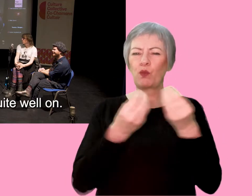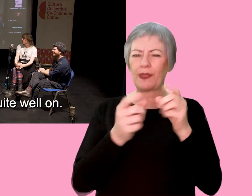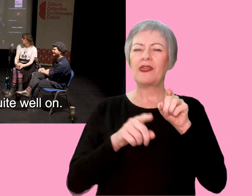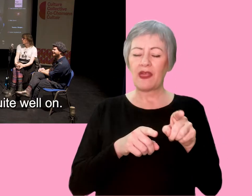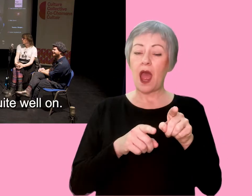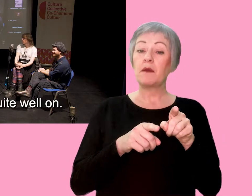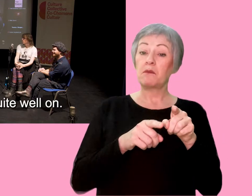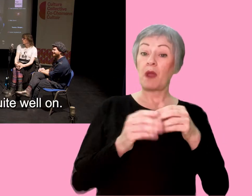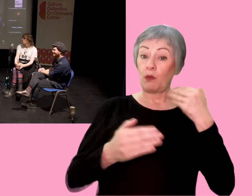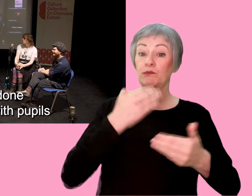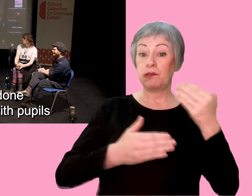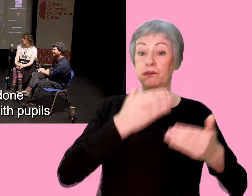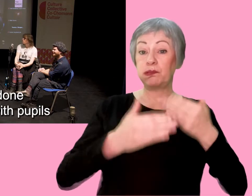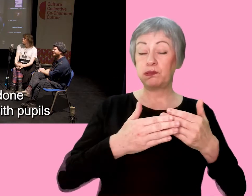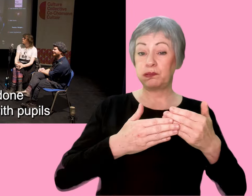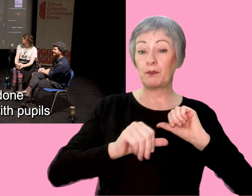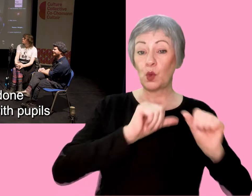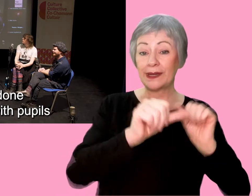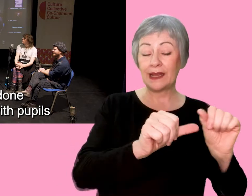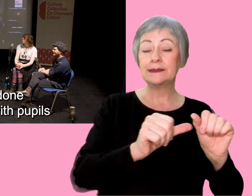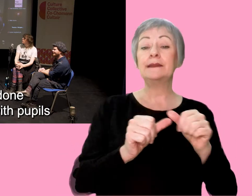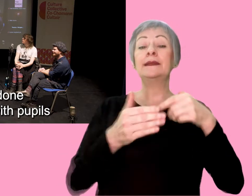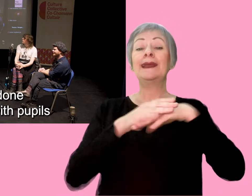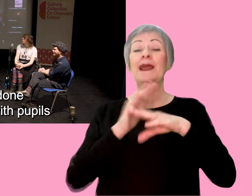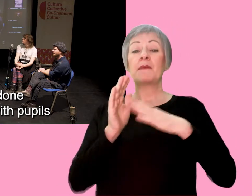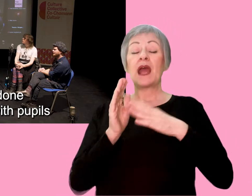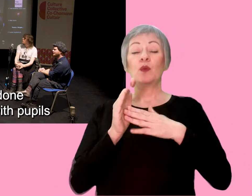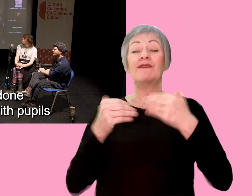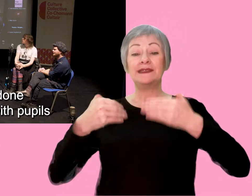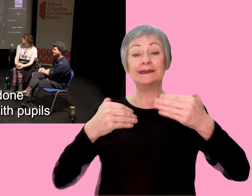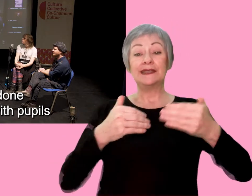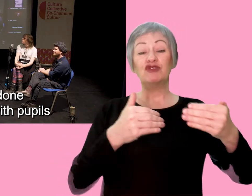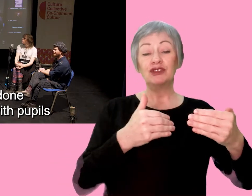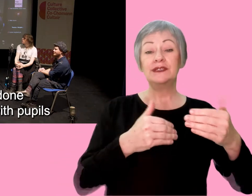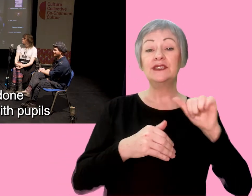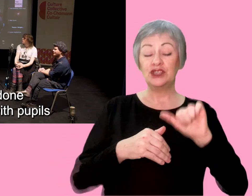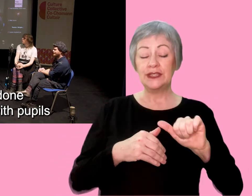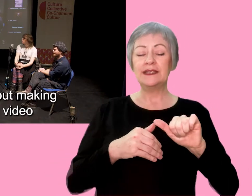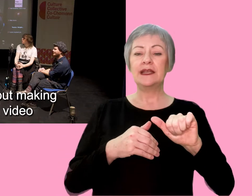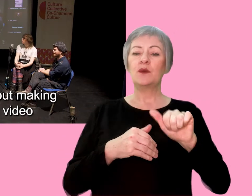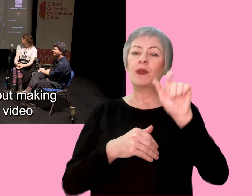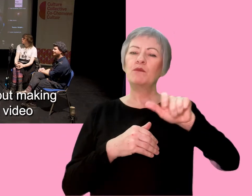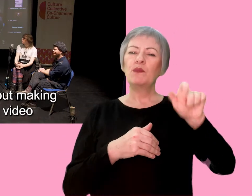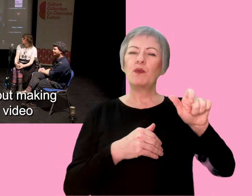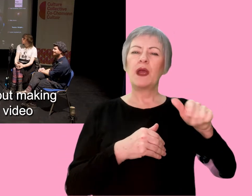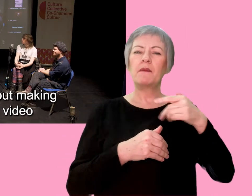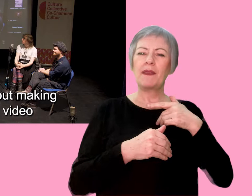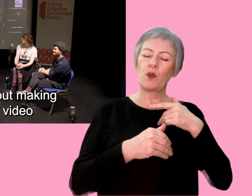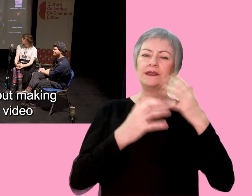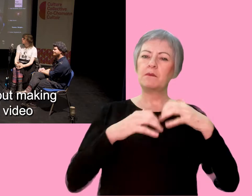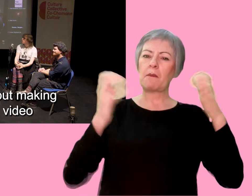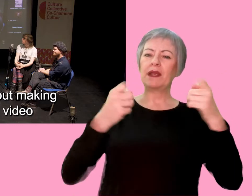that stage, we're quite well on. In Malig, we've had a few sessions there with pupils, and they were more about making a